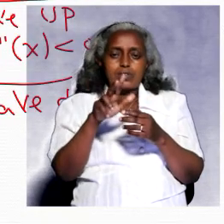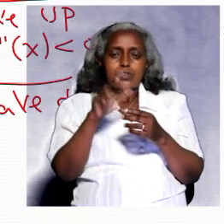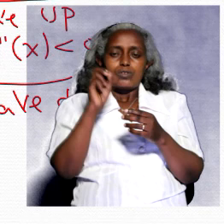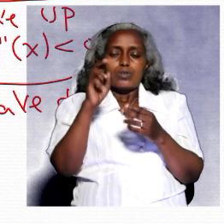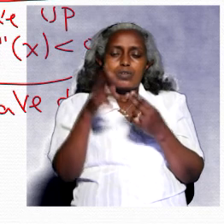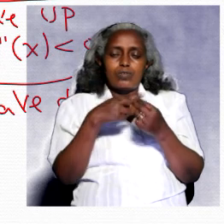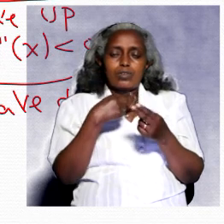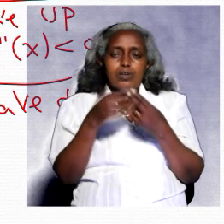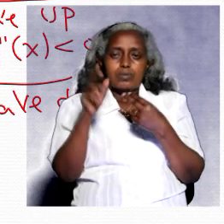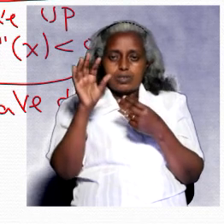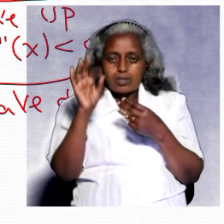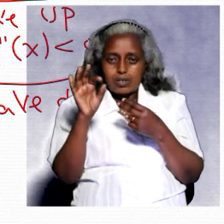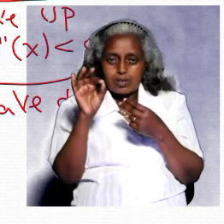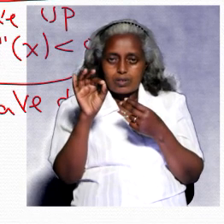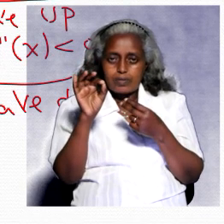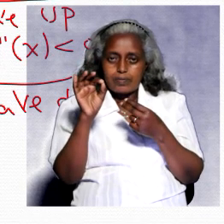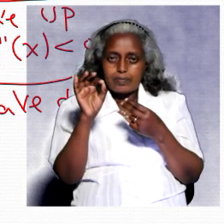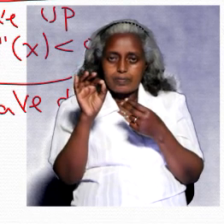9